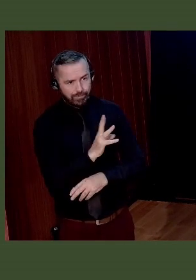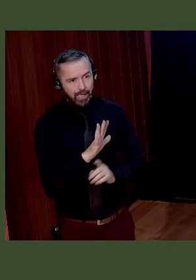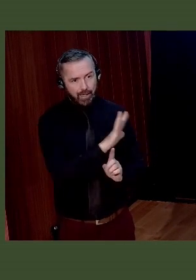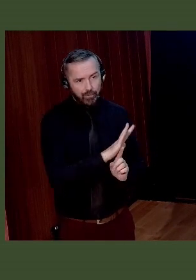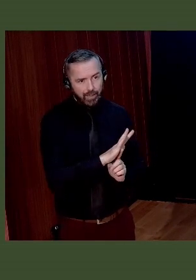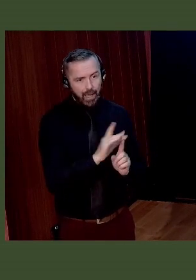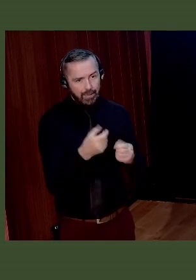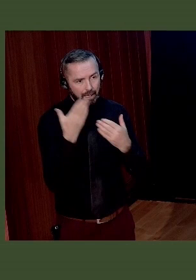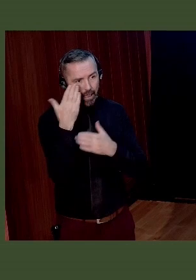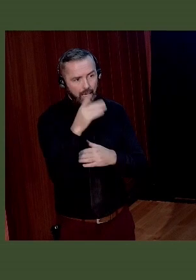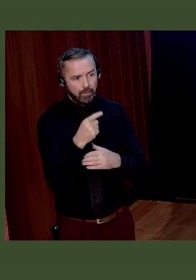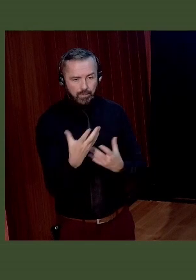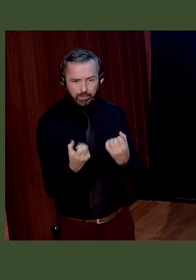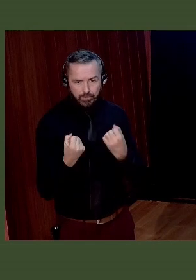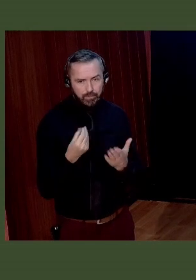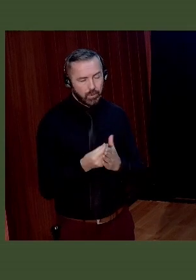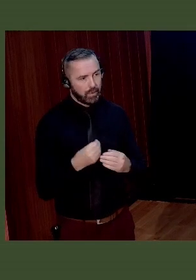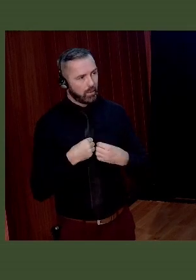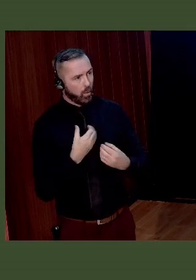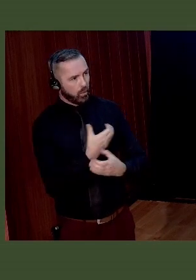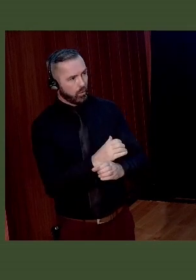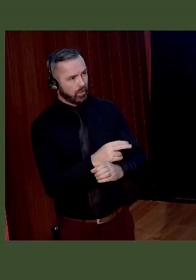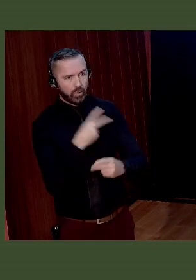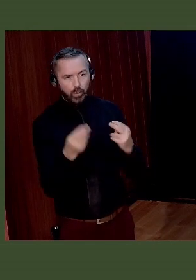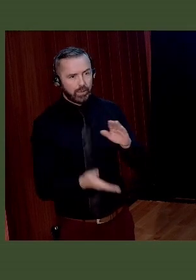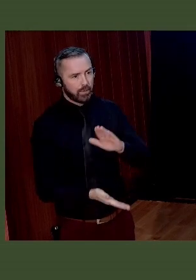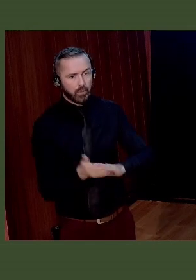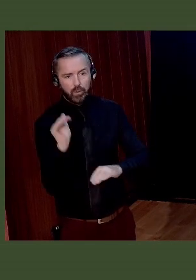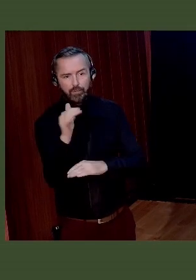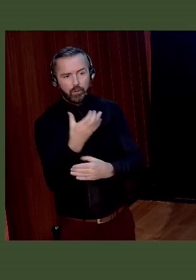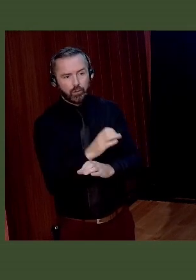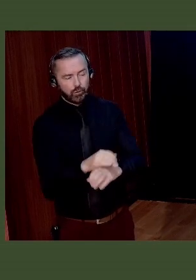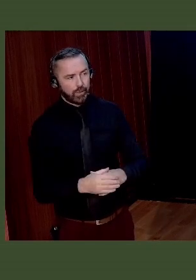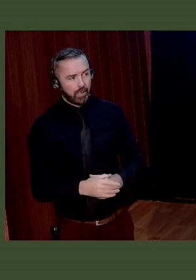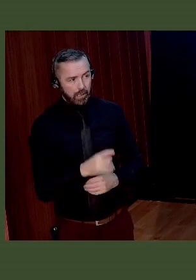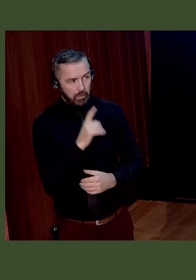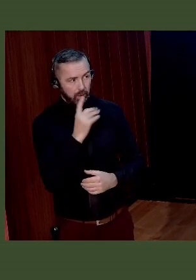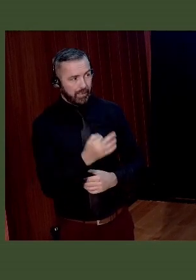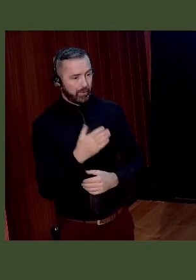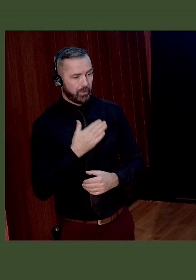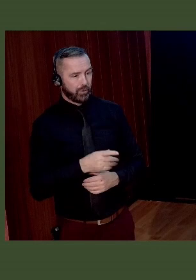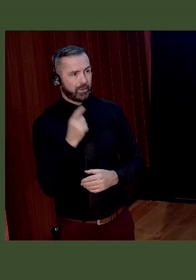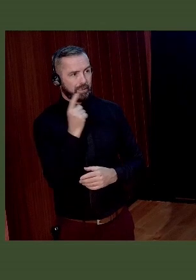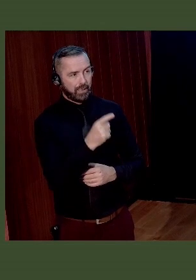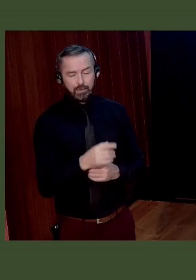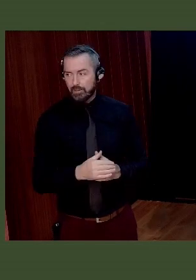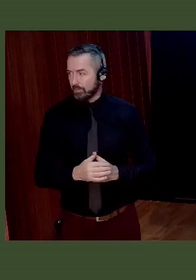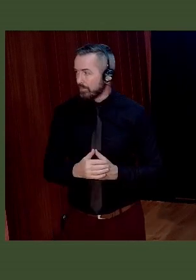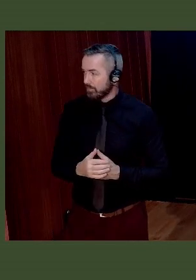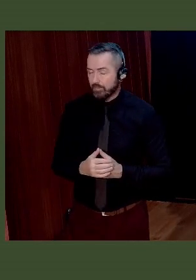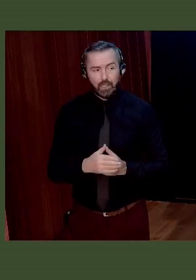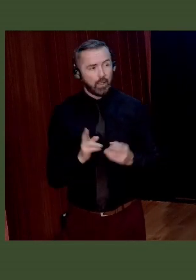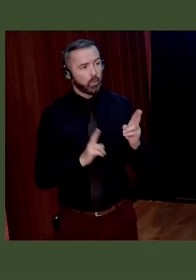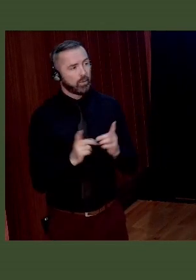them to earn a living in their own country instead of spending time in foreign countries. But if it were only that, it would have